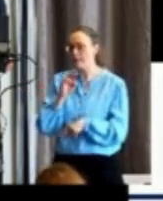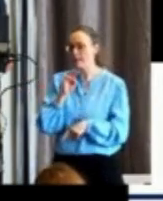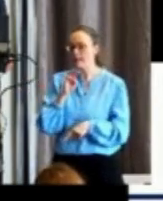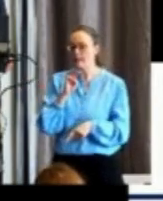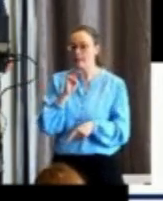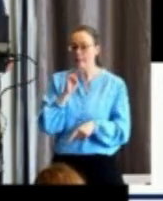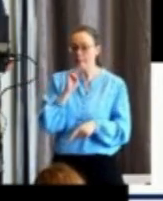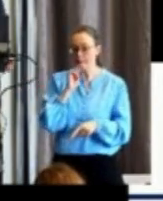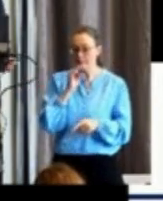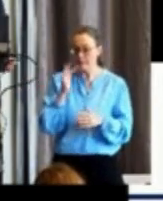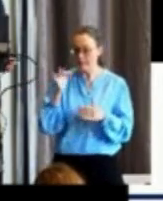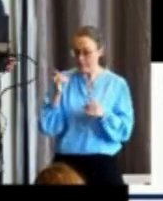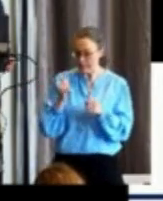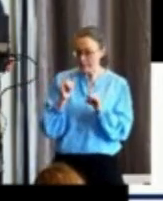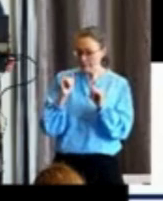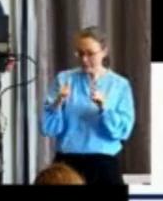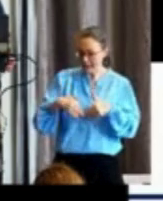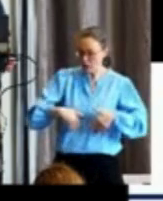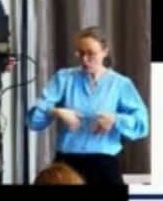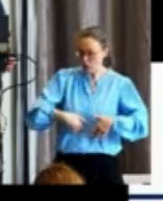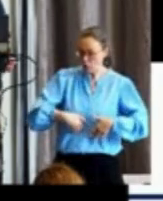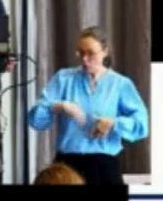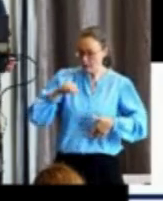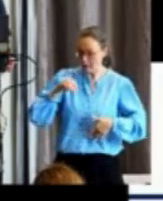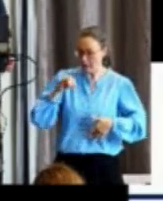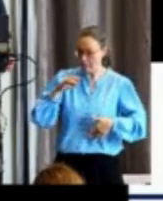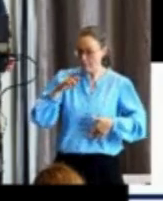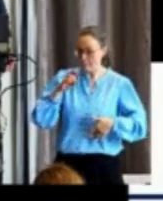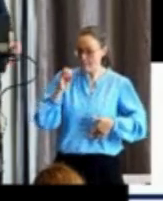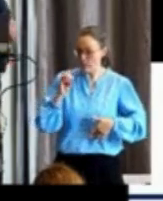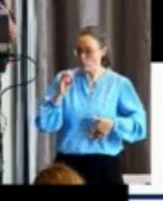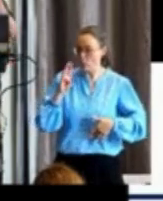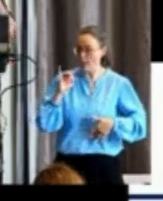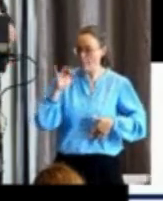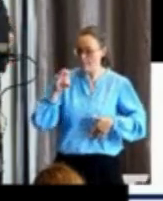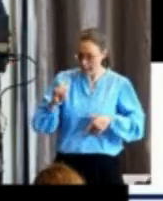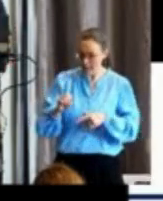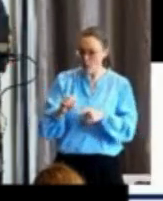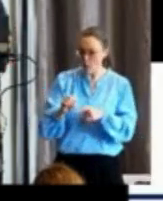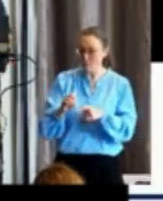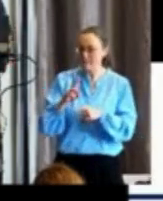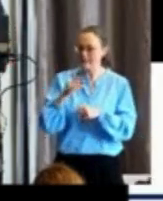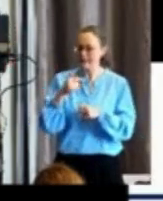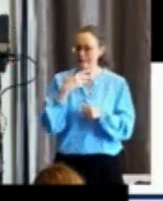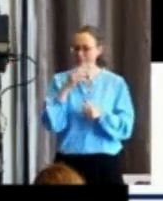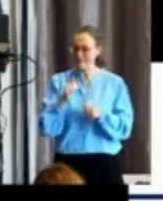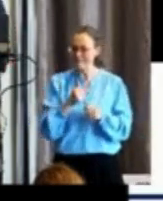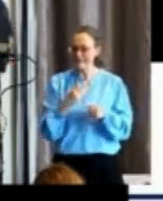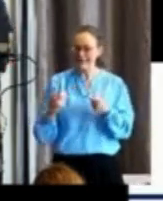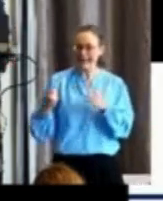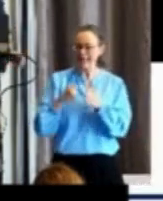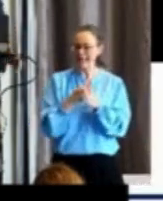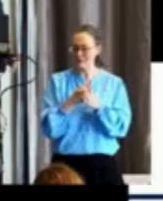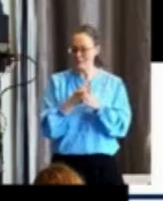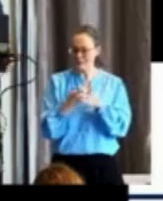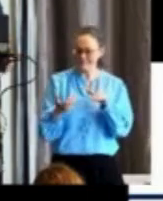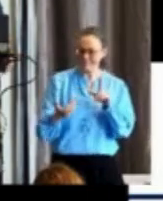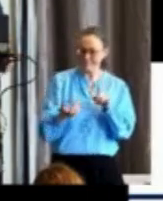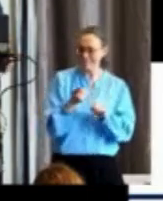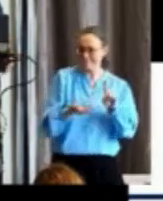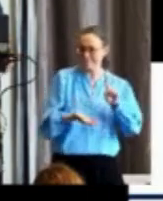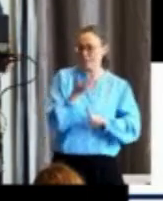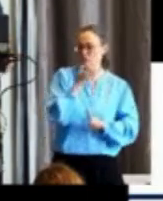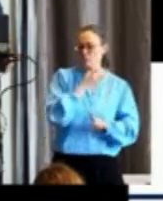indeed a role that the gut microbiome is essentially adding a second hit to that genetic background, leading to risk for